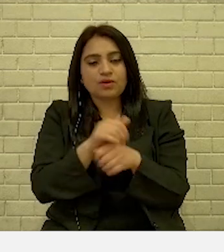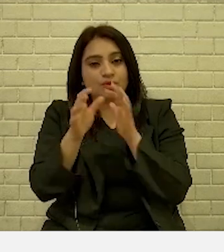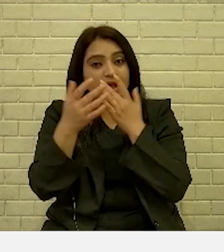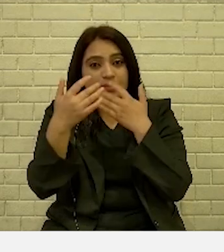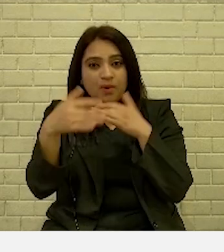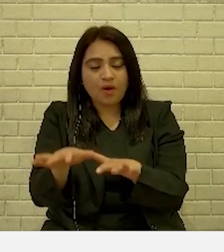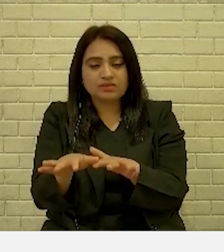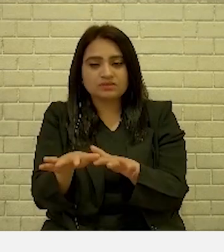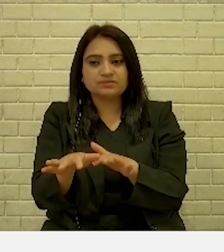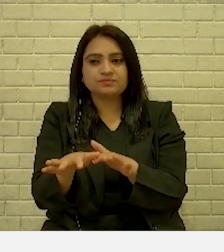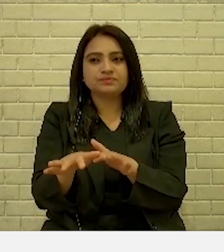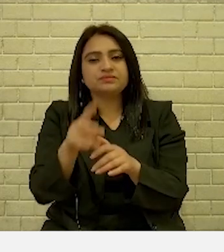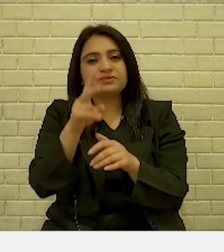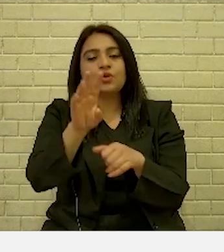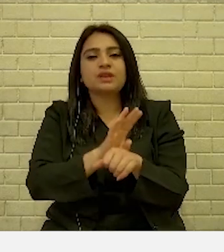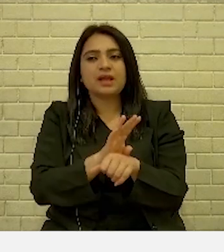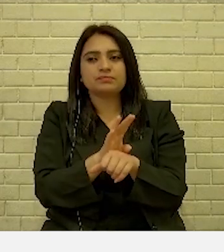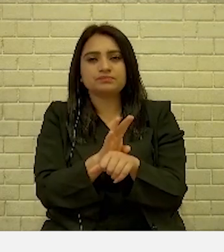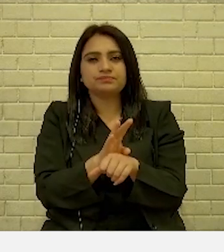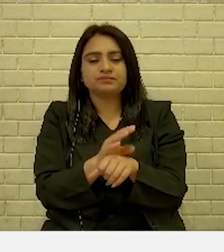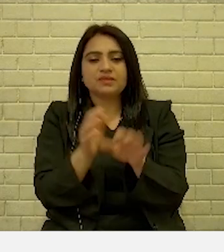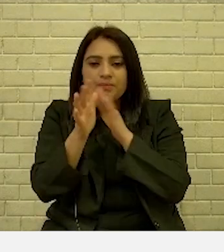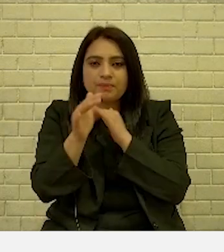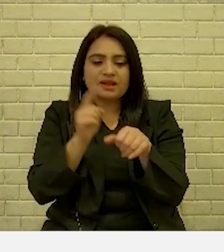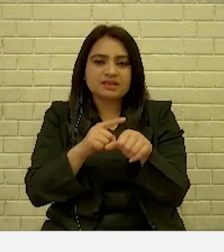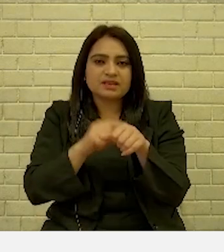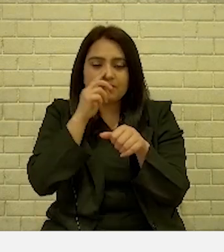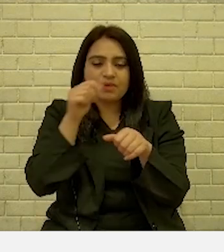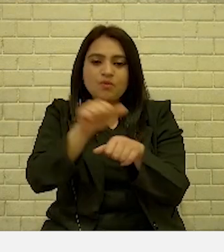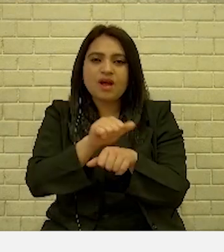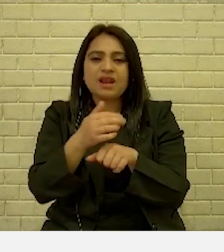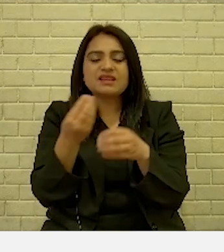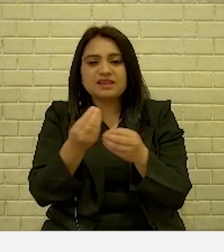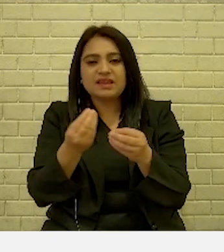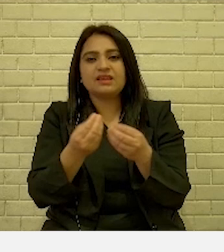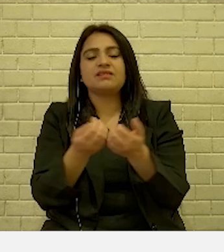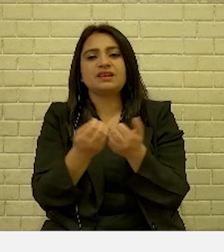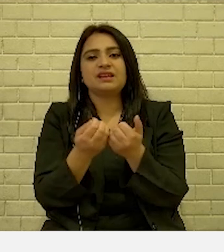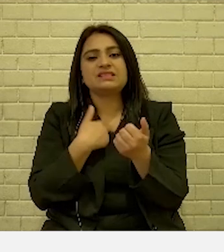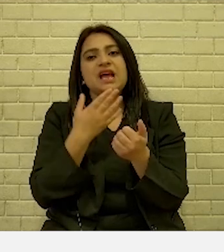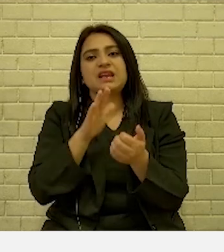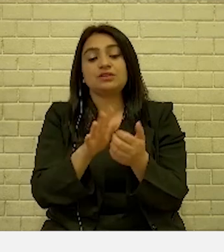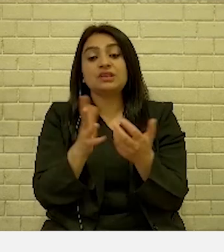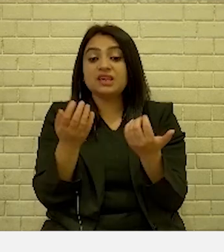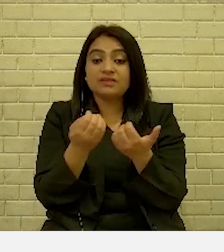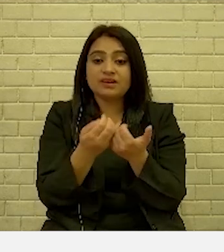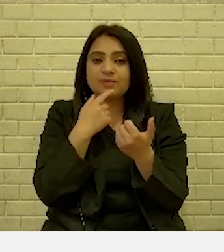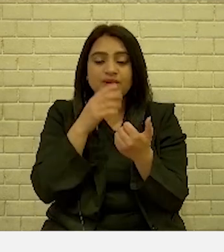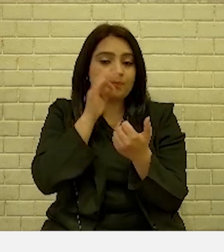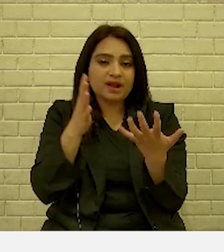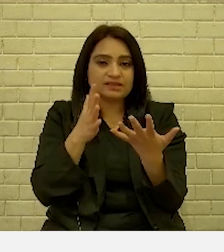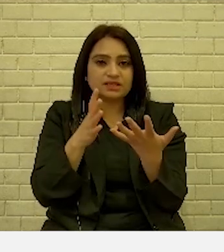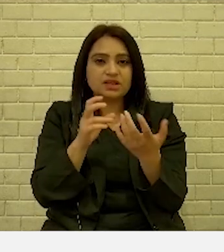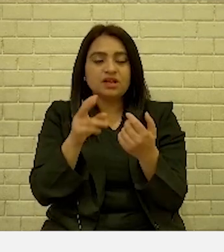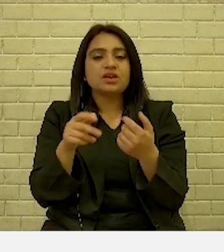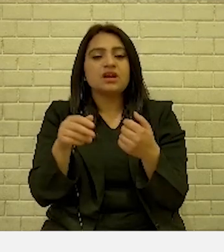to create something of her own. She didn't know what, but she wanted to create. I saw this helplessness in my mother's eyes where she wanted